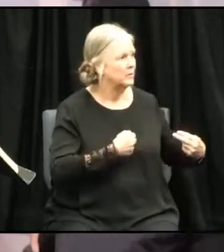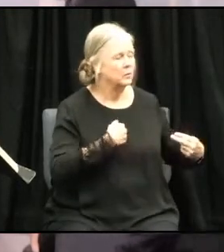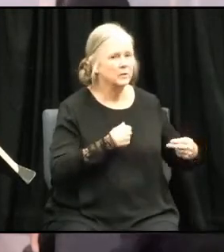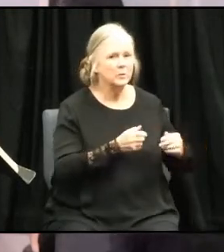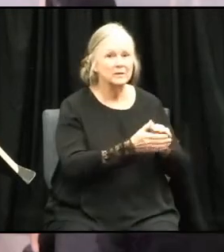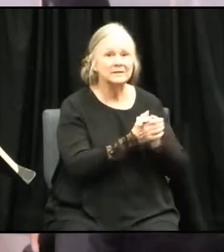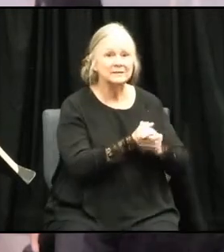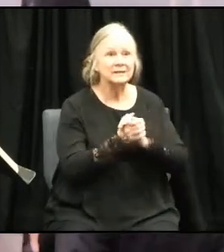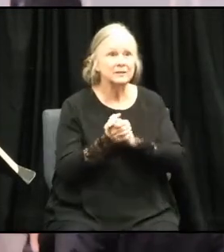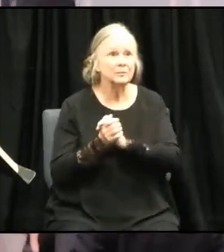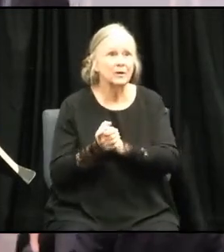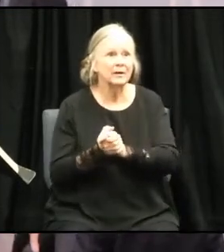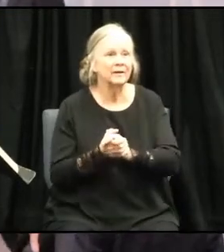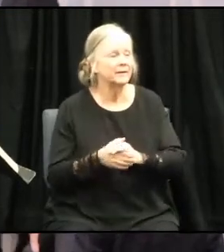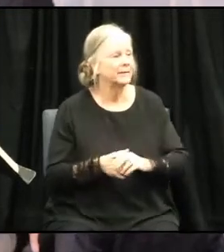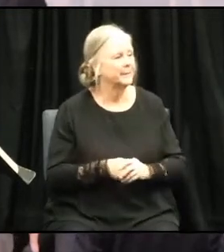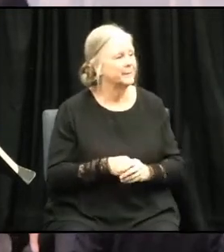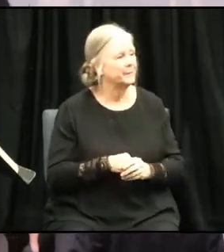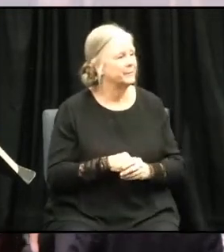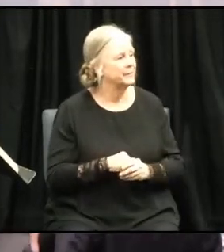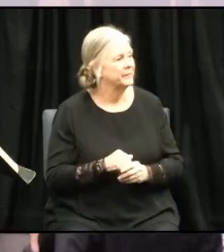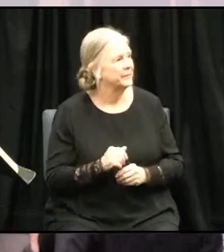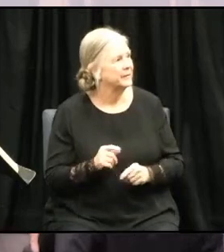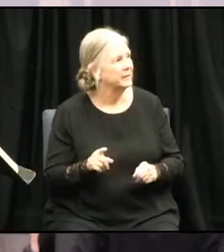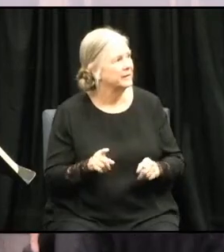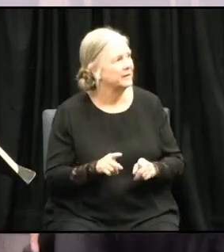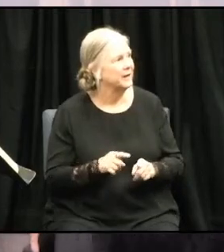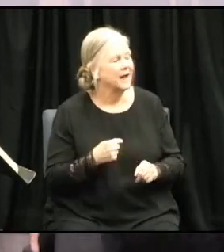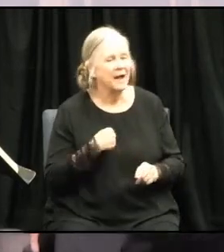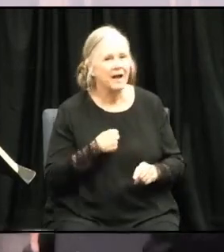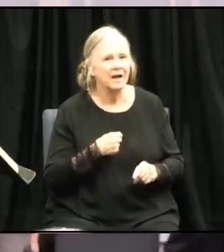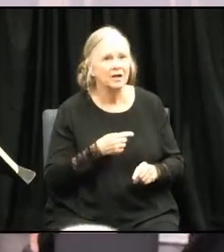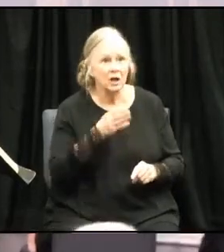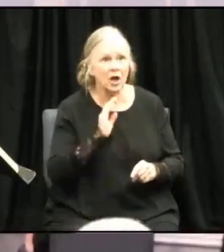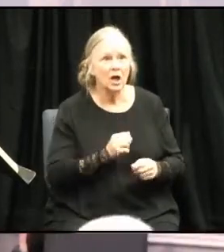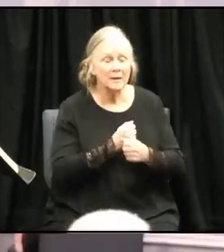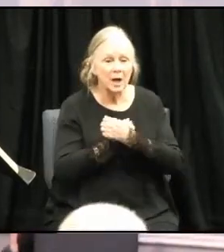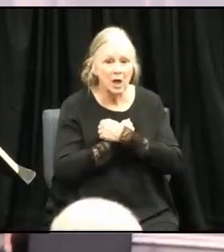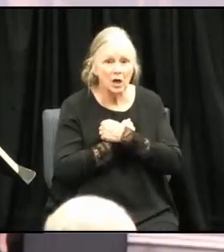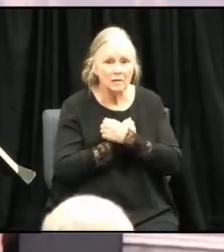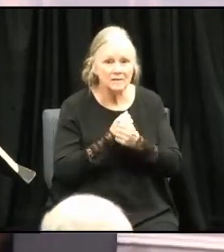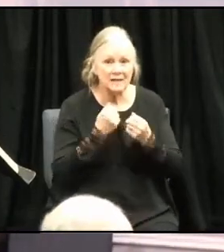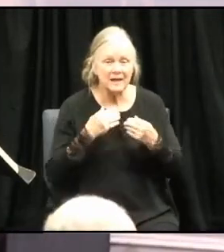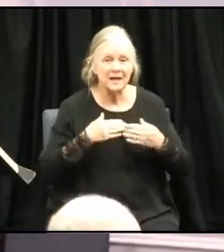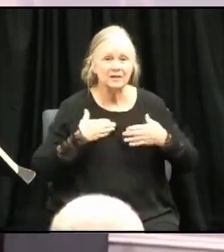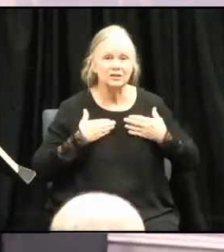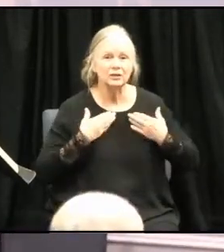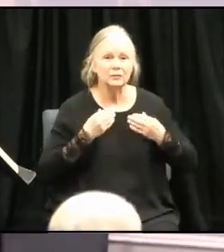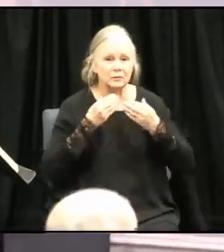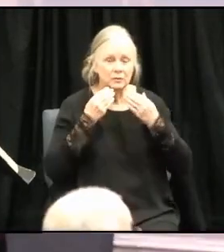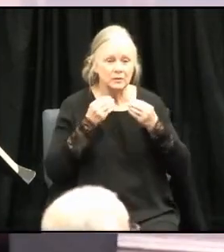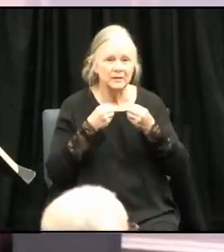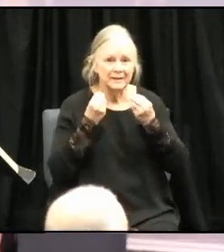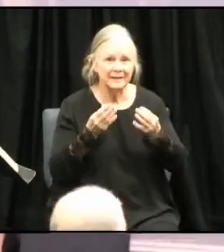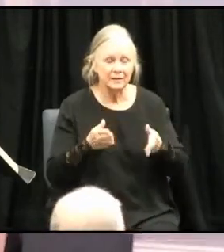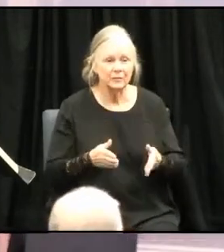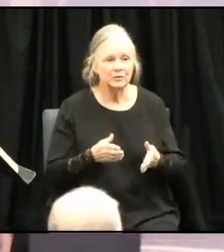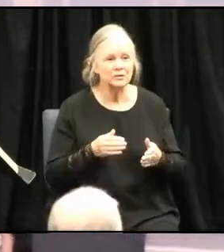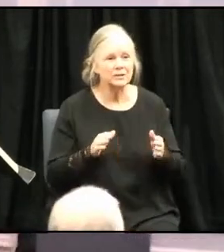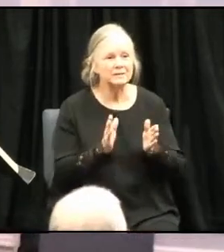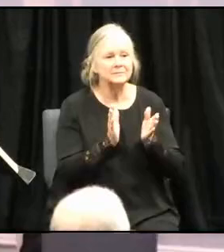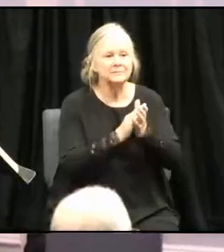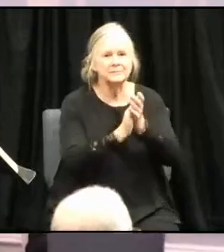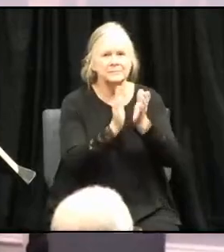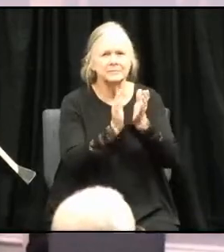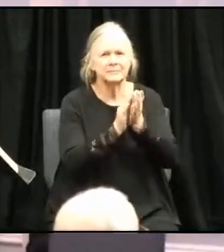Brother Jack taught us to do. God loves a cheerful giver. So let's celebrate the chance to give back to the